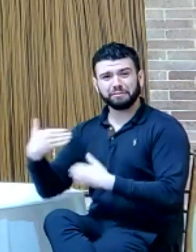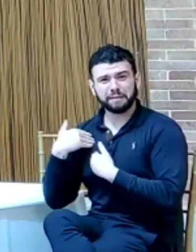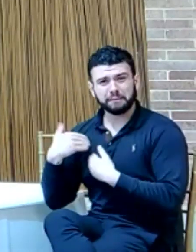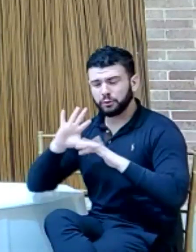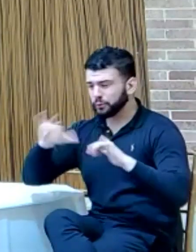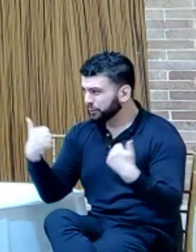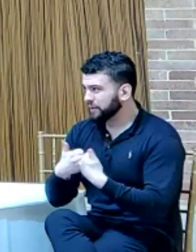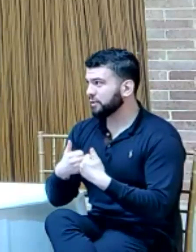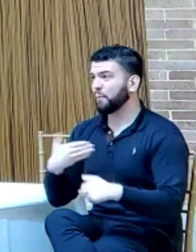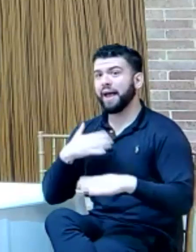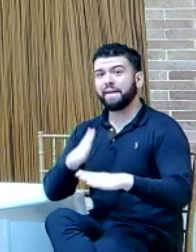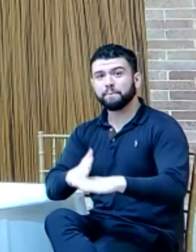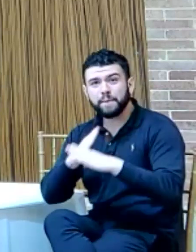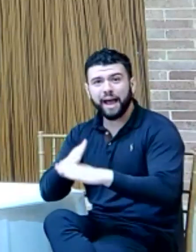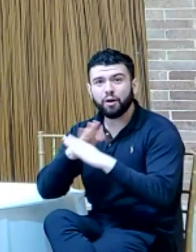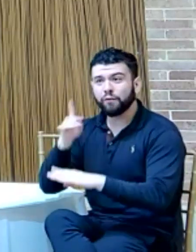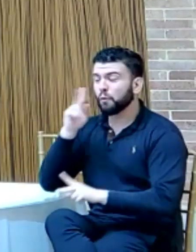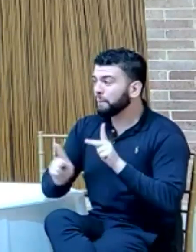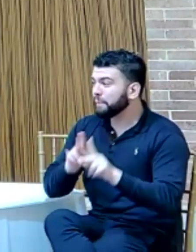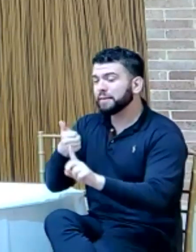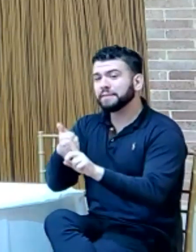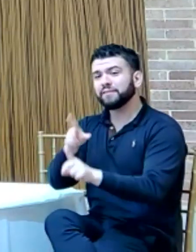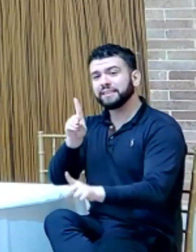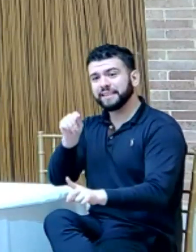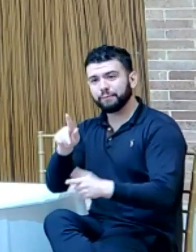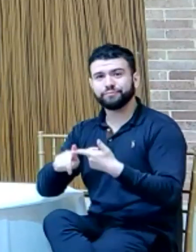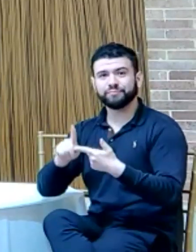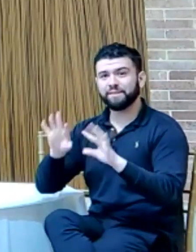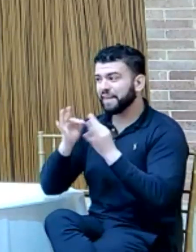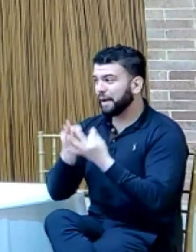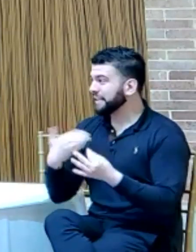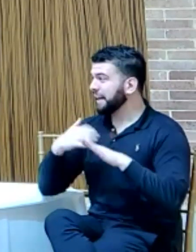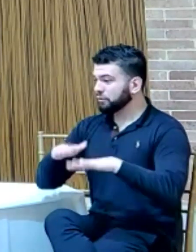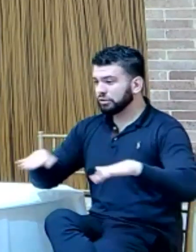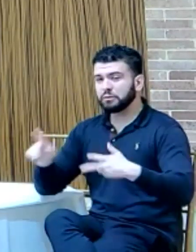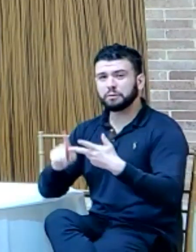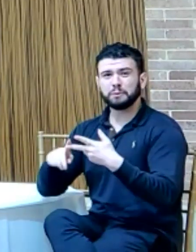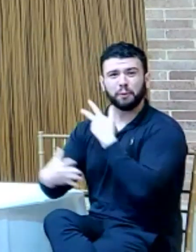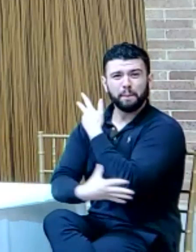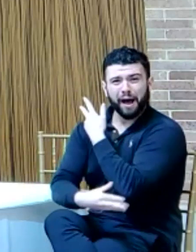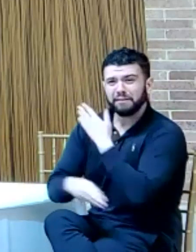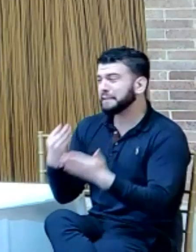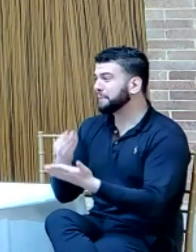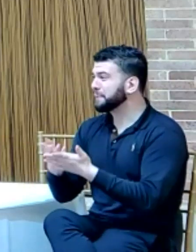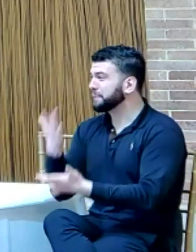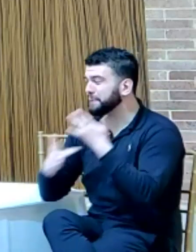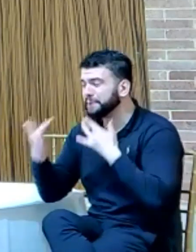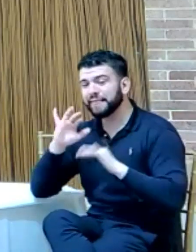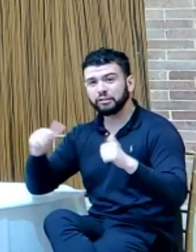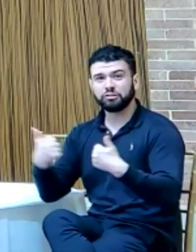people living with disabilities families with children or people who have been facing economic difficulty remain